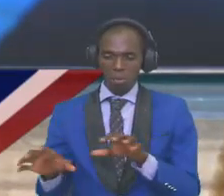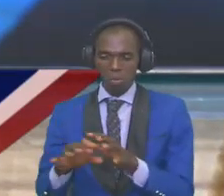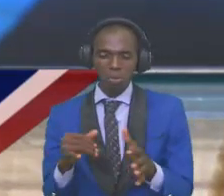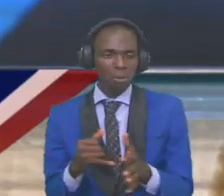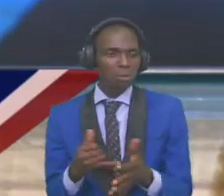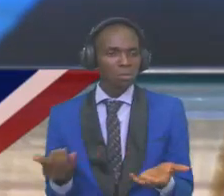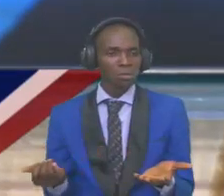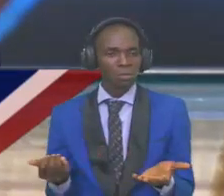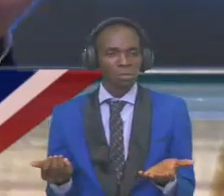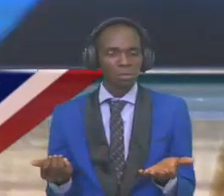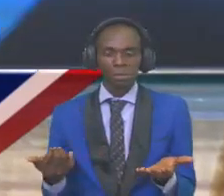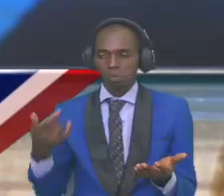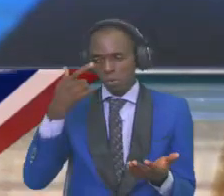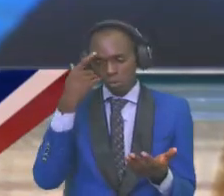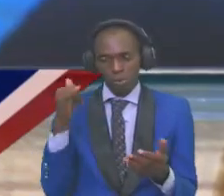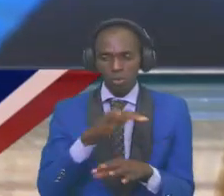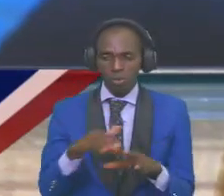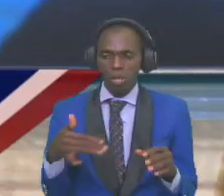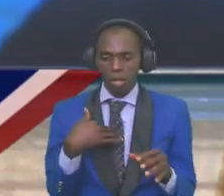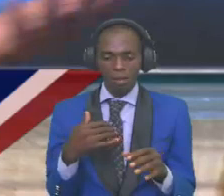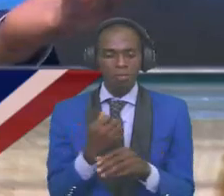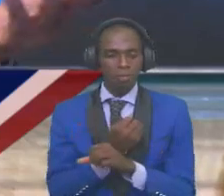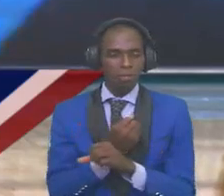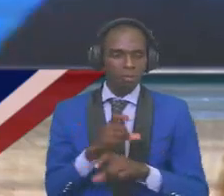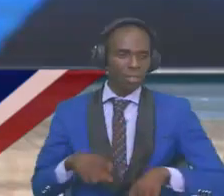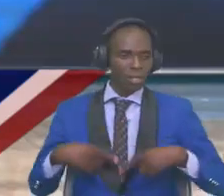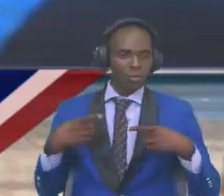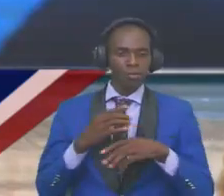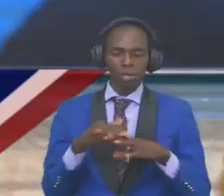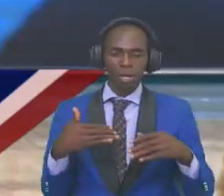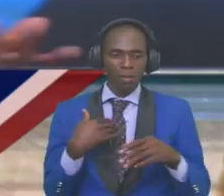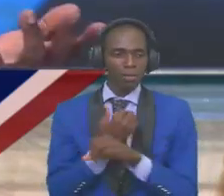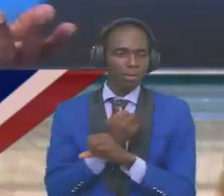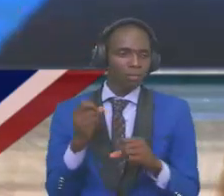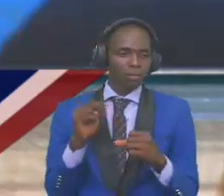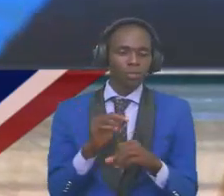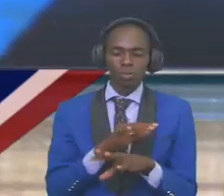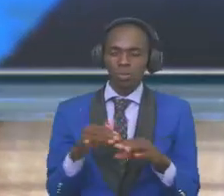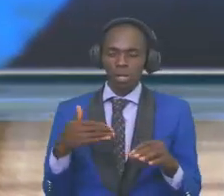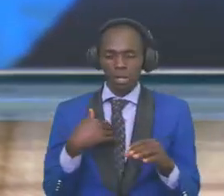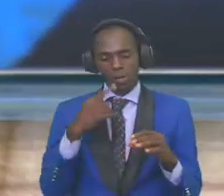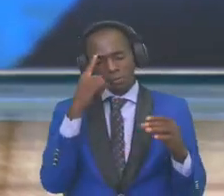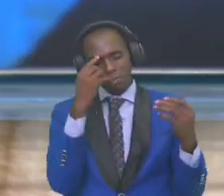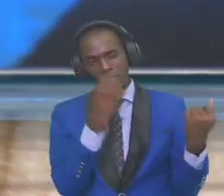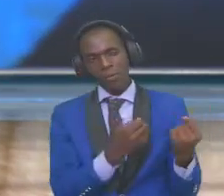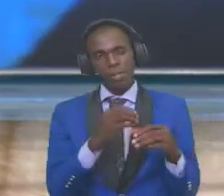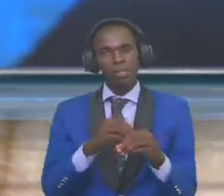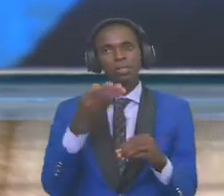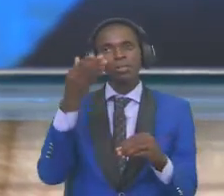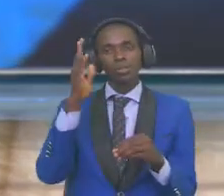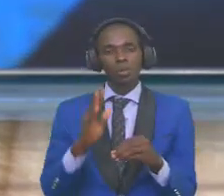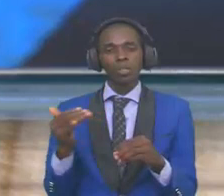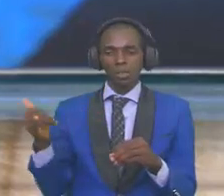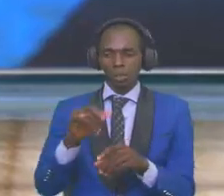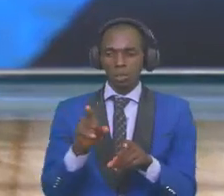salvation, you don't have hope of heaven, you don't have grace, you don't have faith in God.